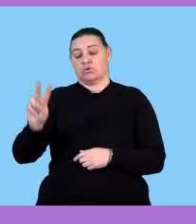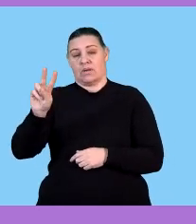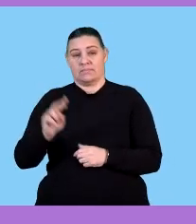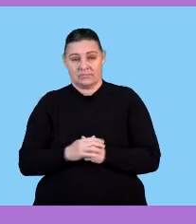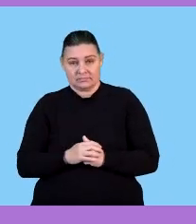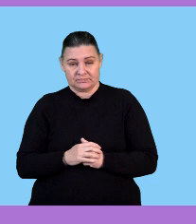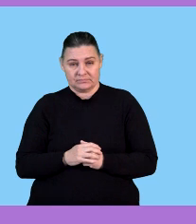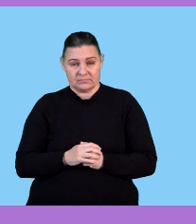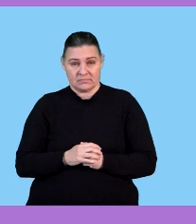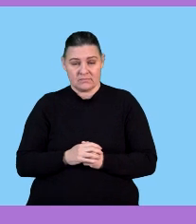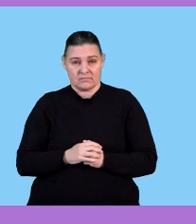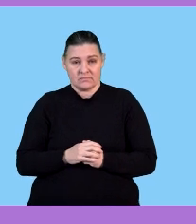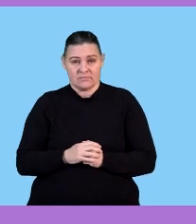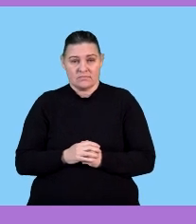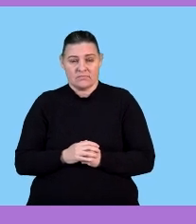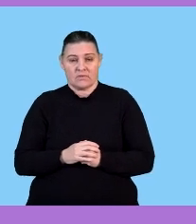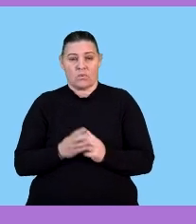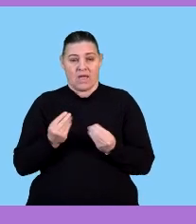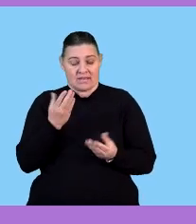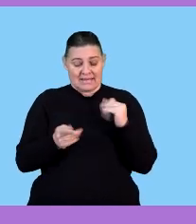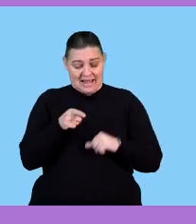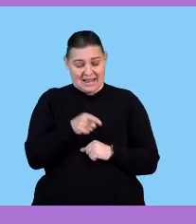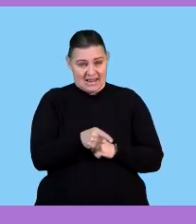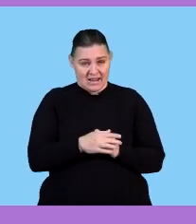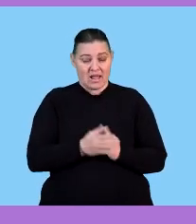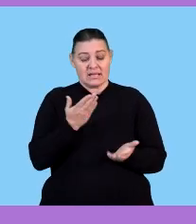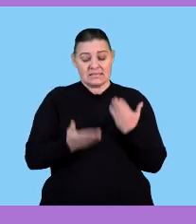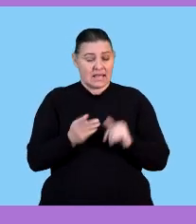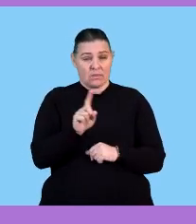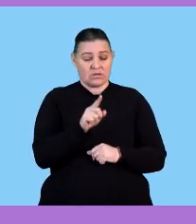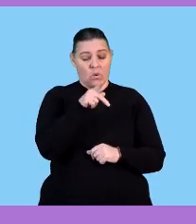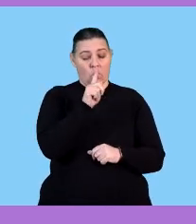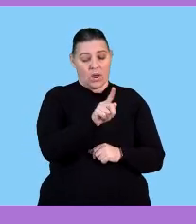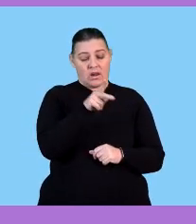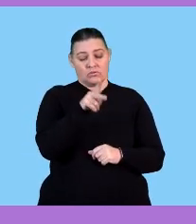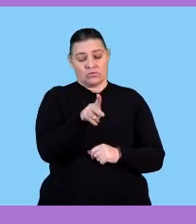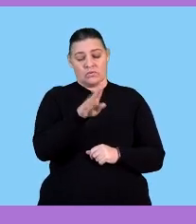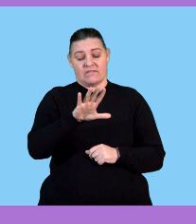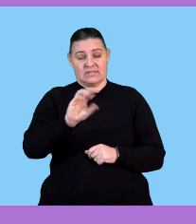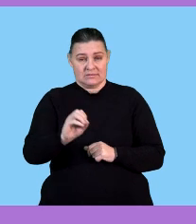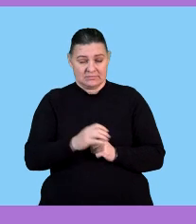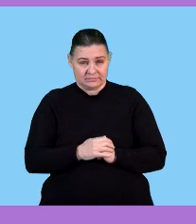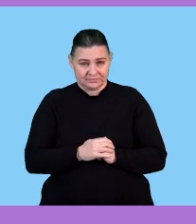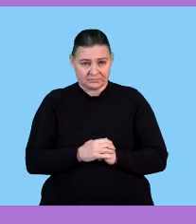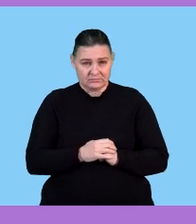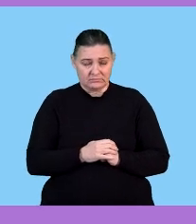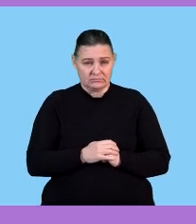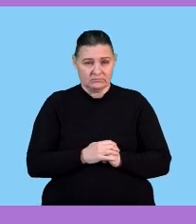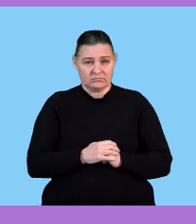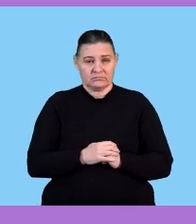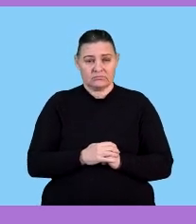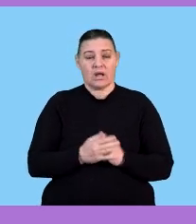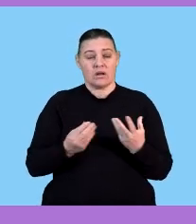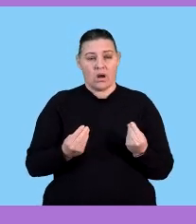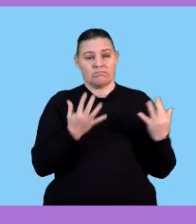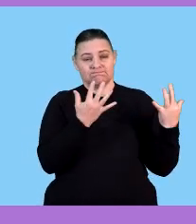squared. Now, all the way here at the bottom, we've got our scale. And our scale is 1:50. What I've got to